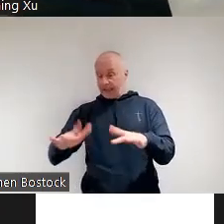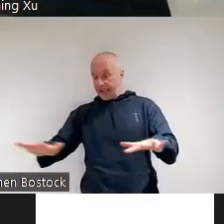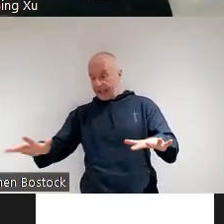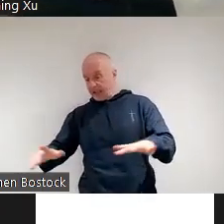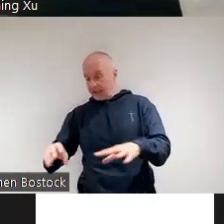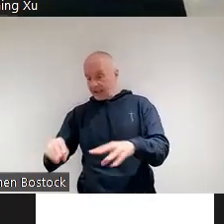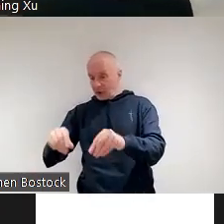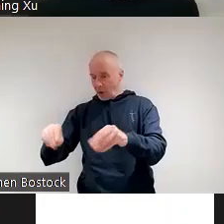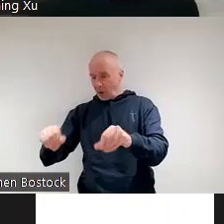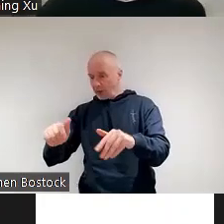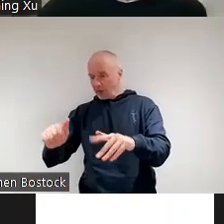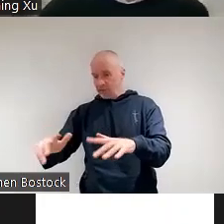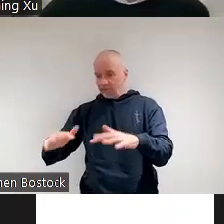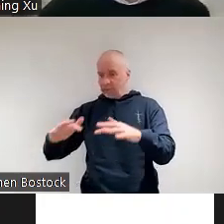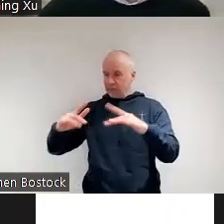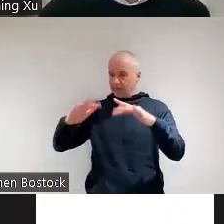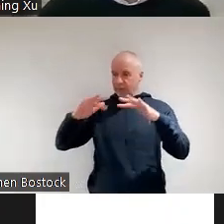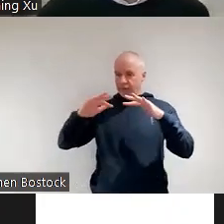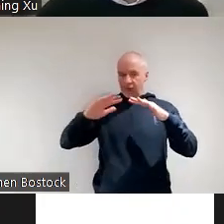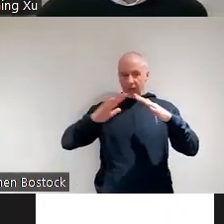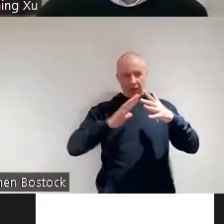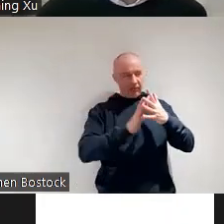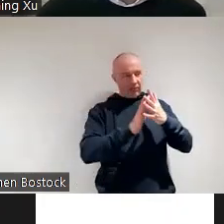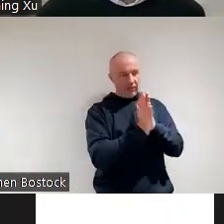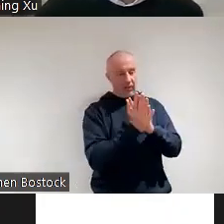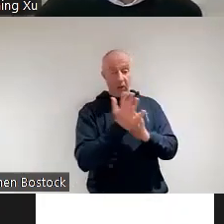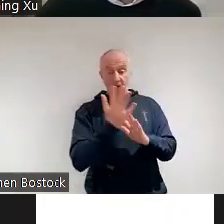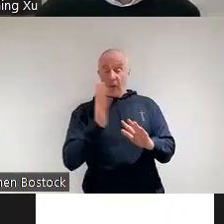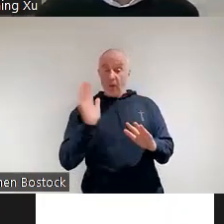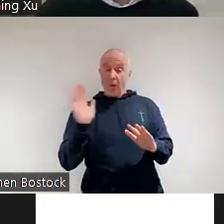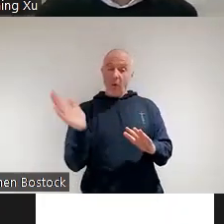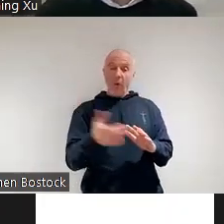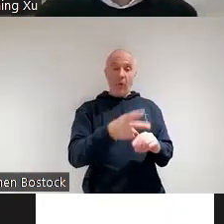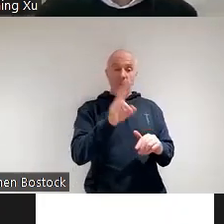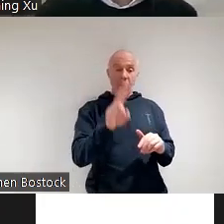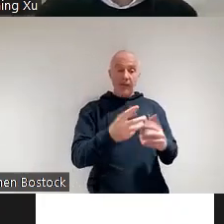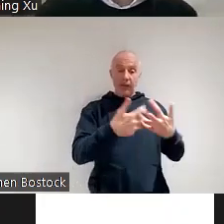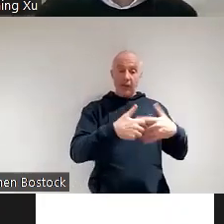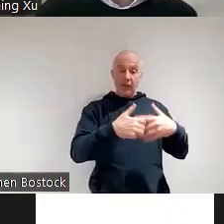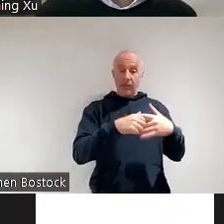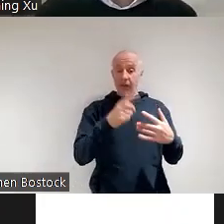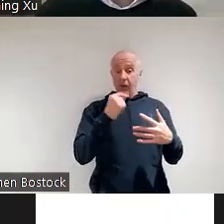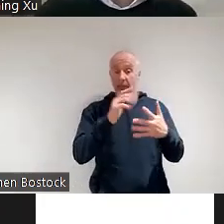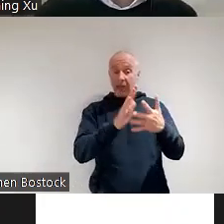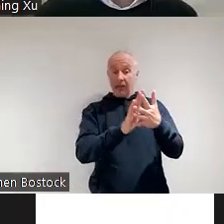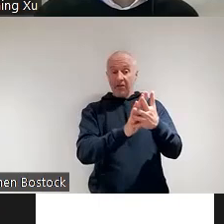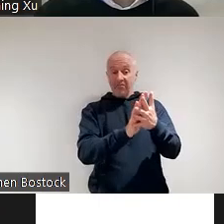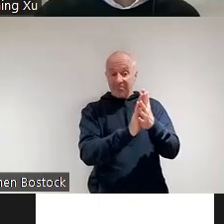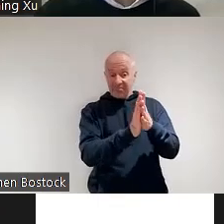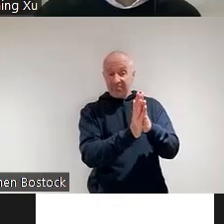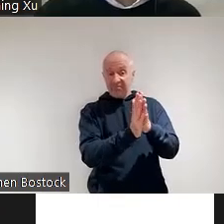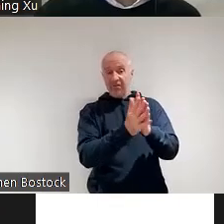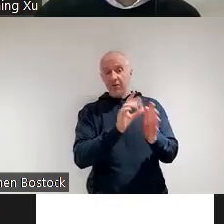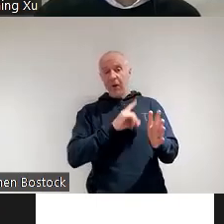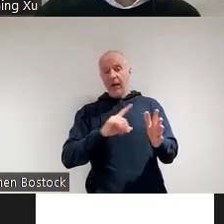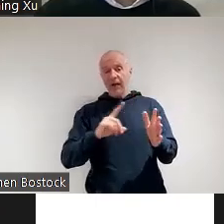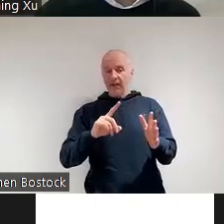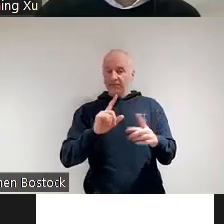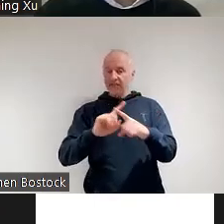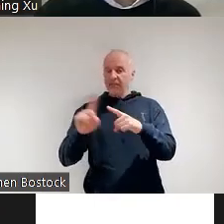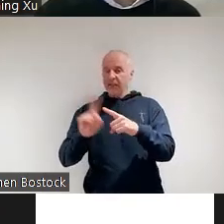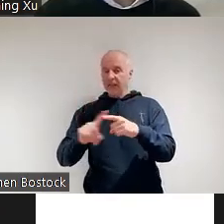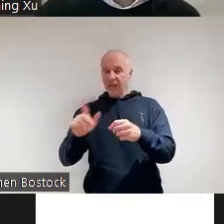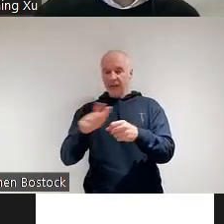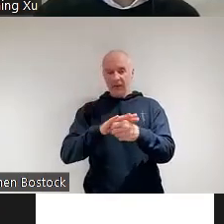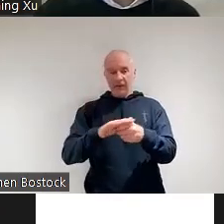density would be high as well. And they are all electrical equipment, right? So they could be compromised because of all these conditions. So they put it into